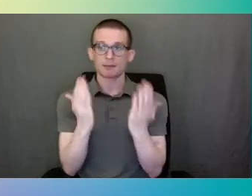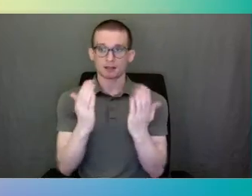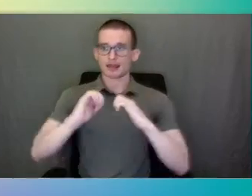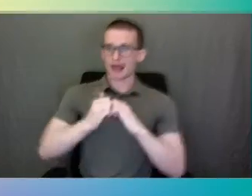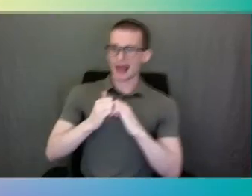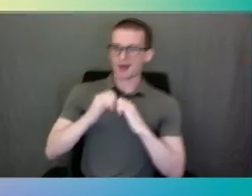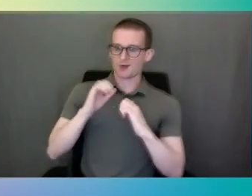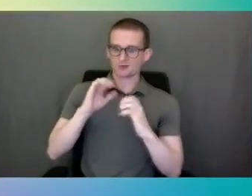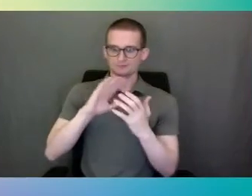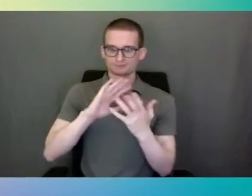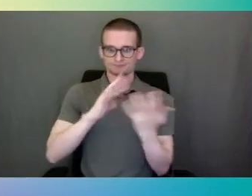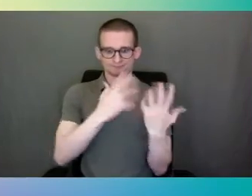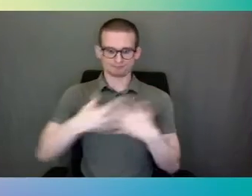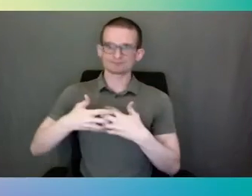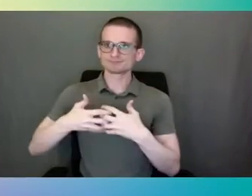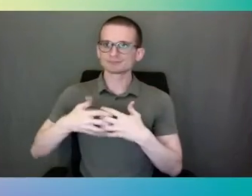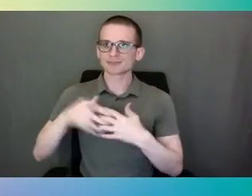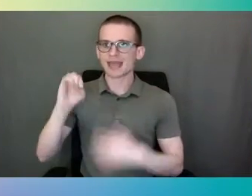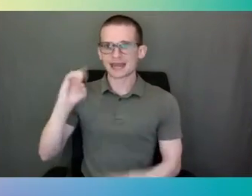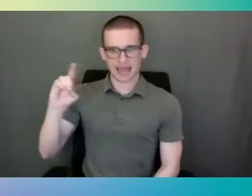Ed is going to do that for us.